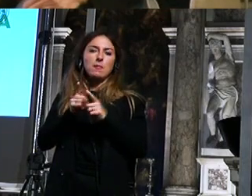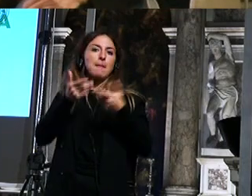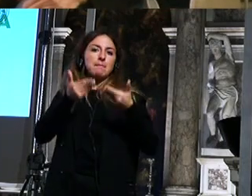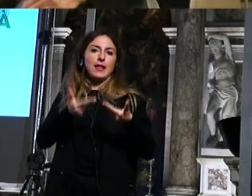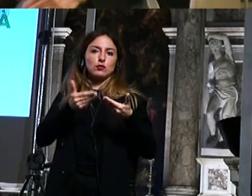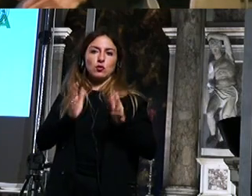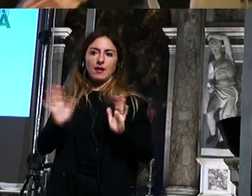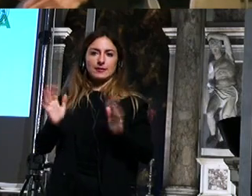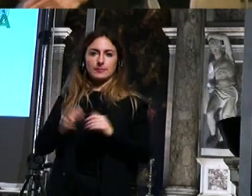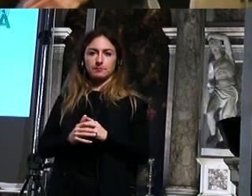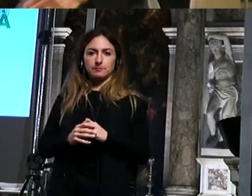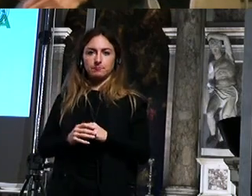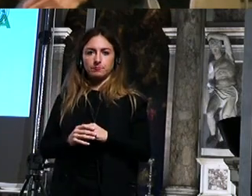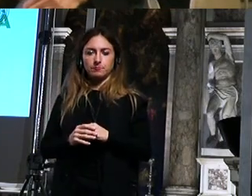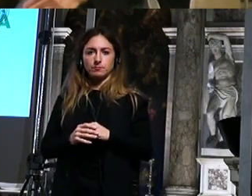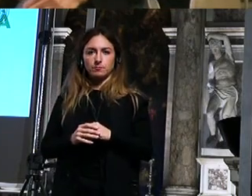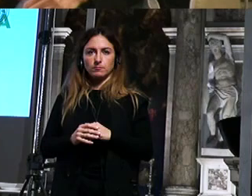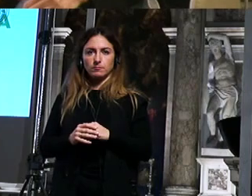peso.